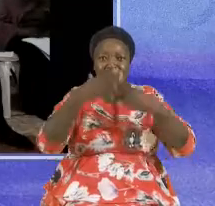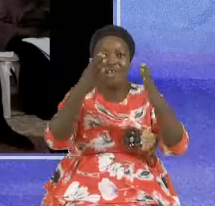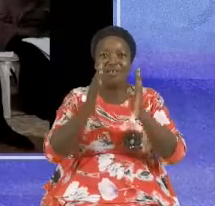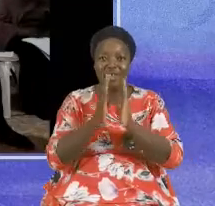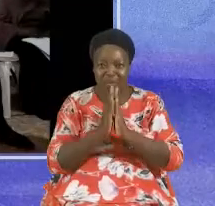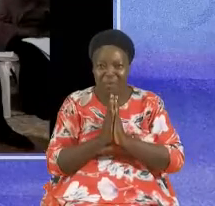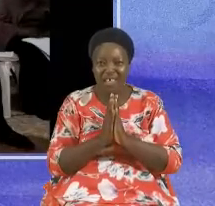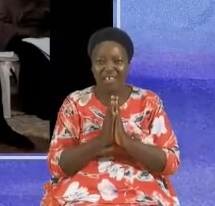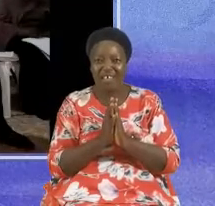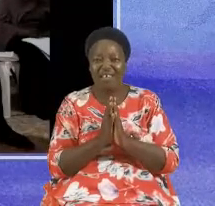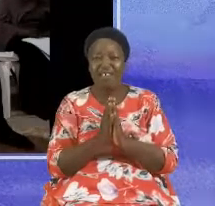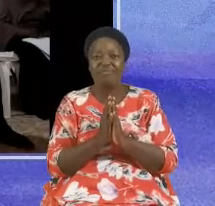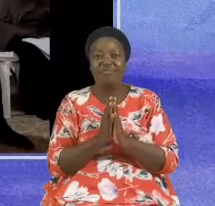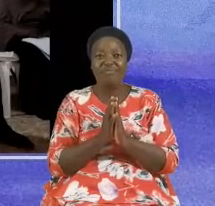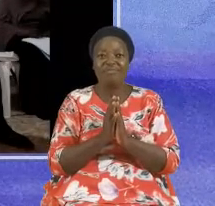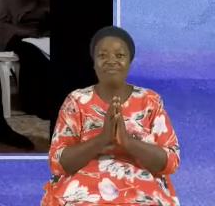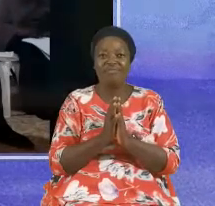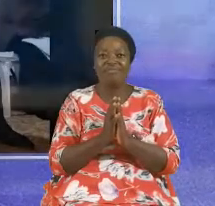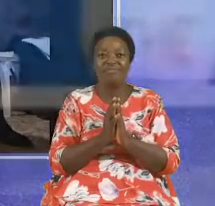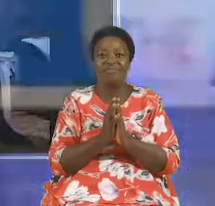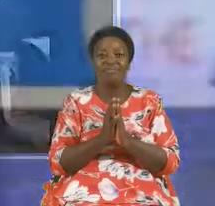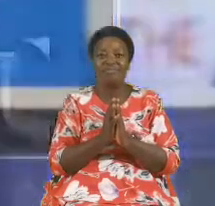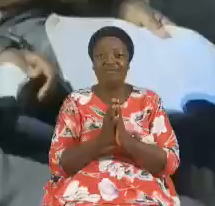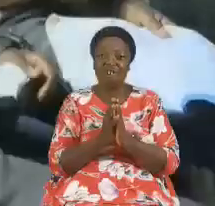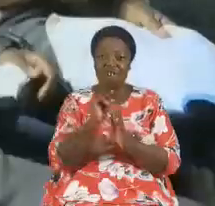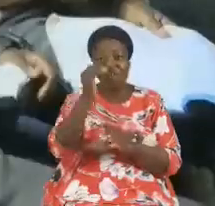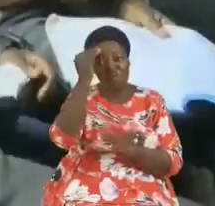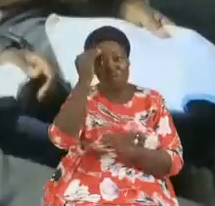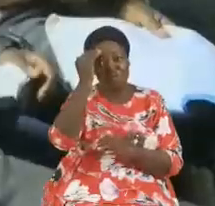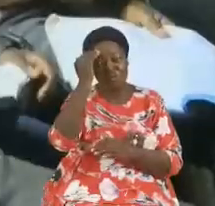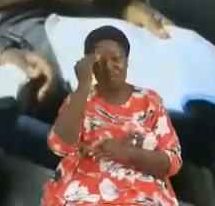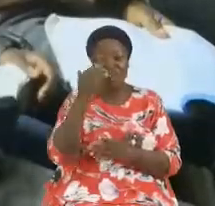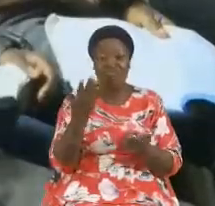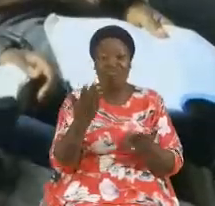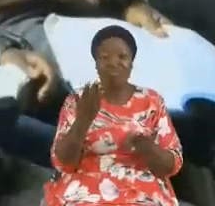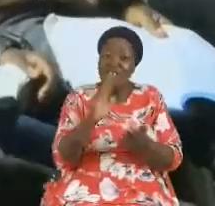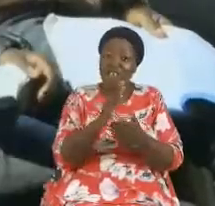you do anything. I didn't hear your amen.